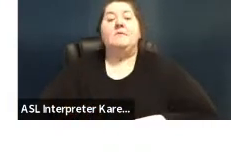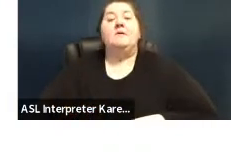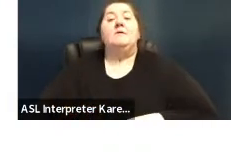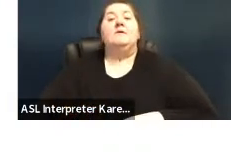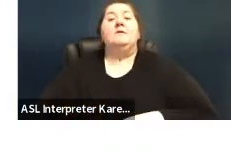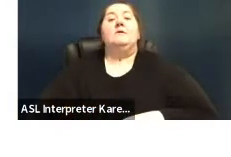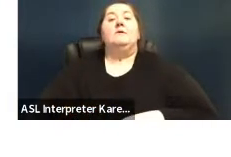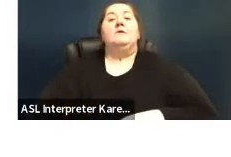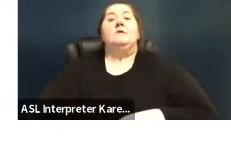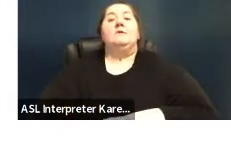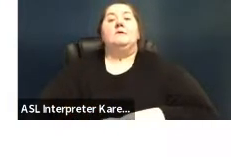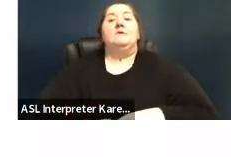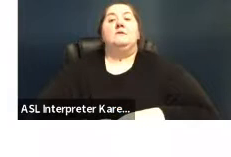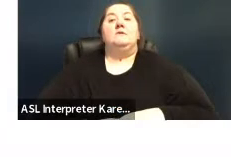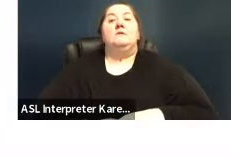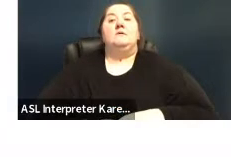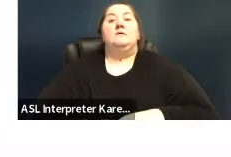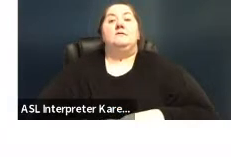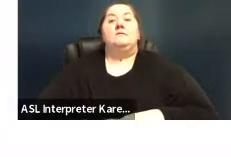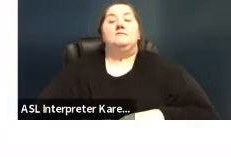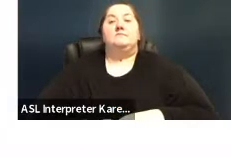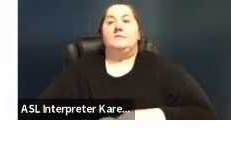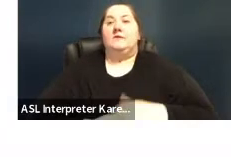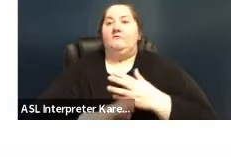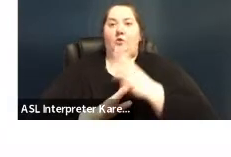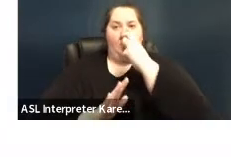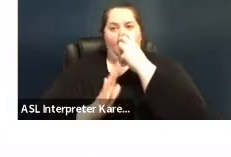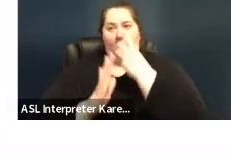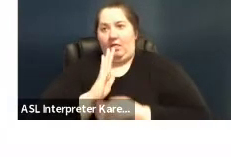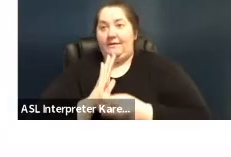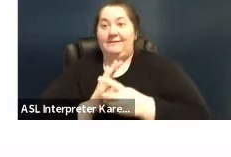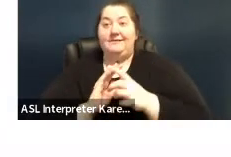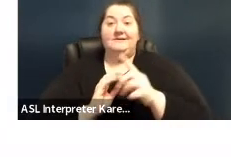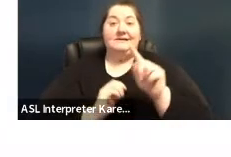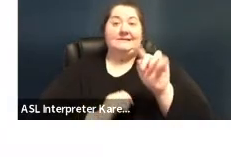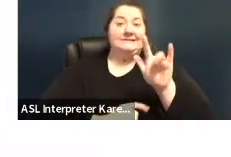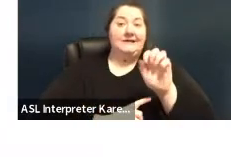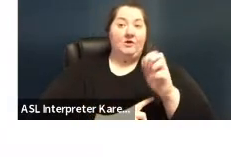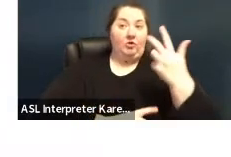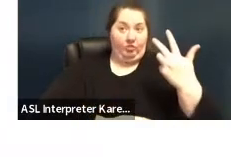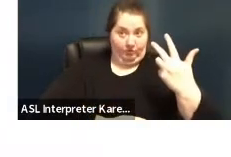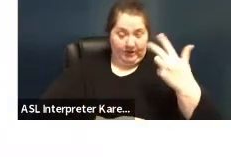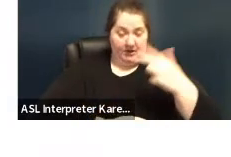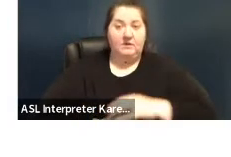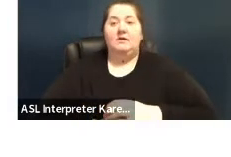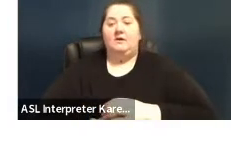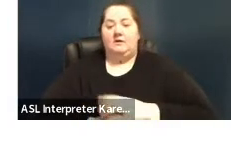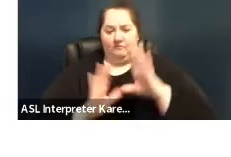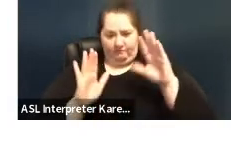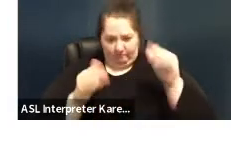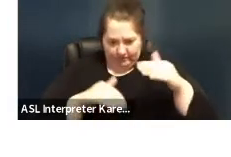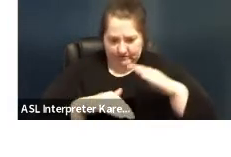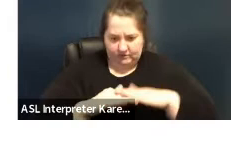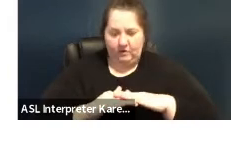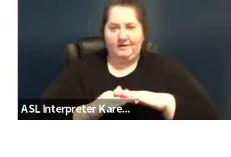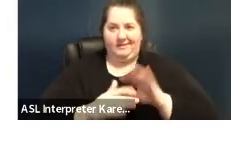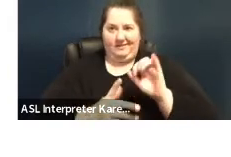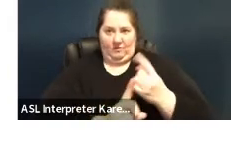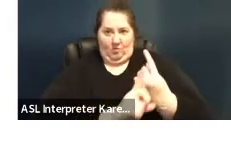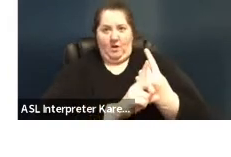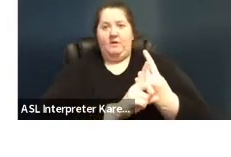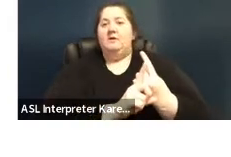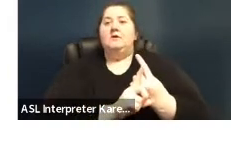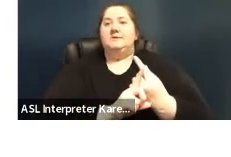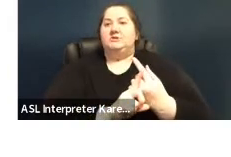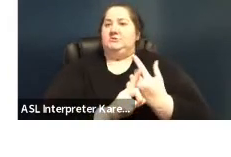before we really jump into Title III of the ADA and focus on Title III, we just